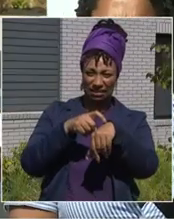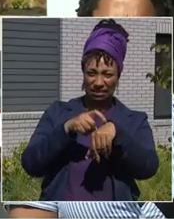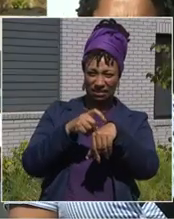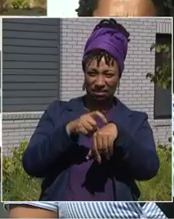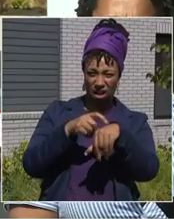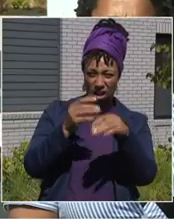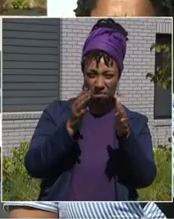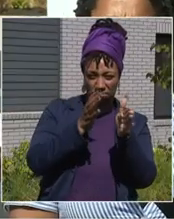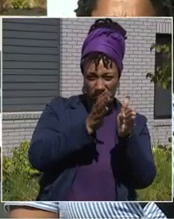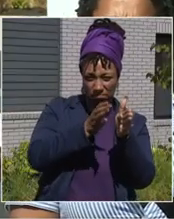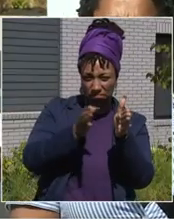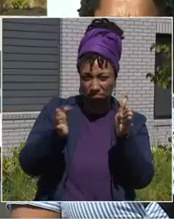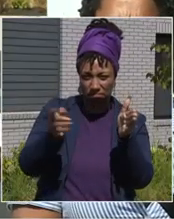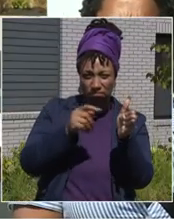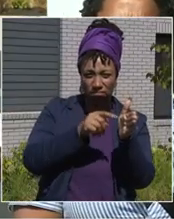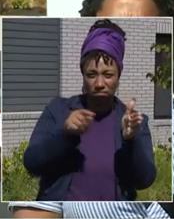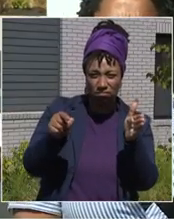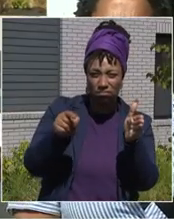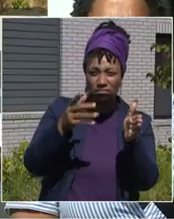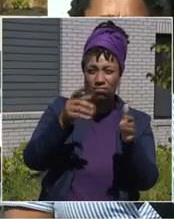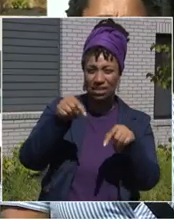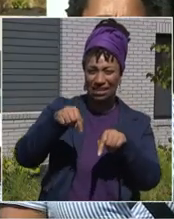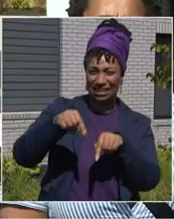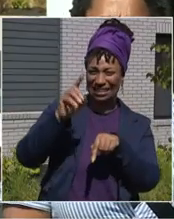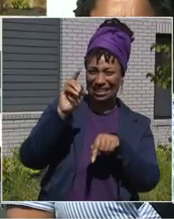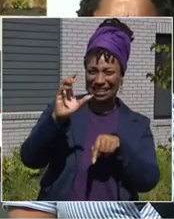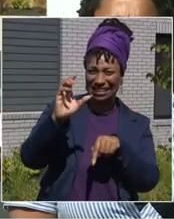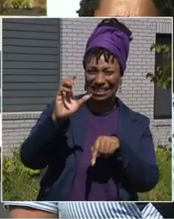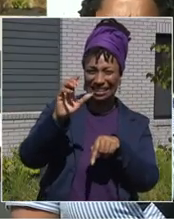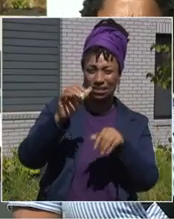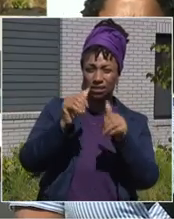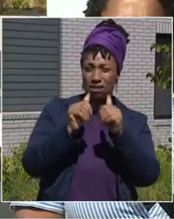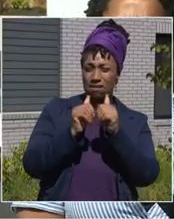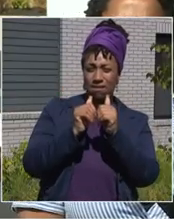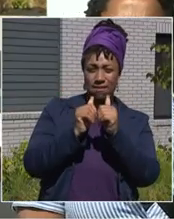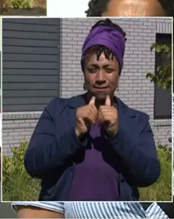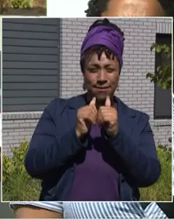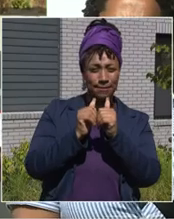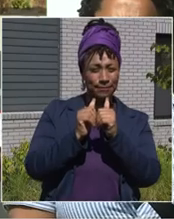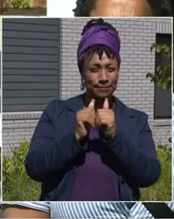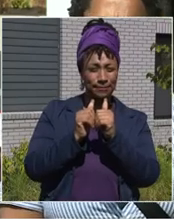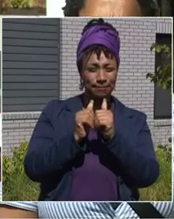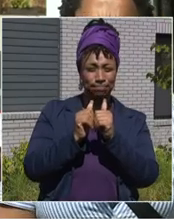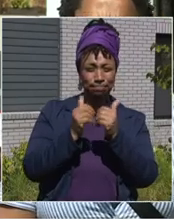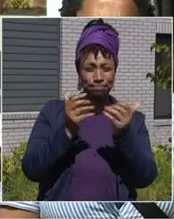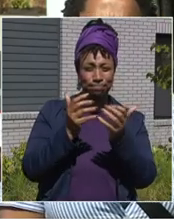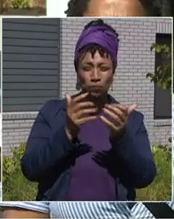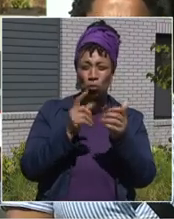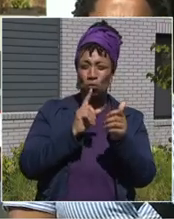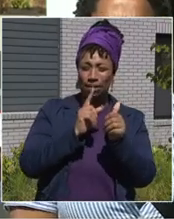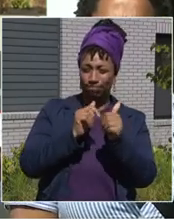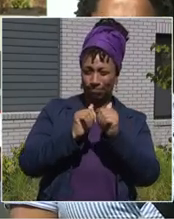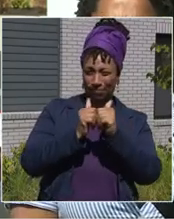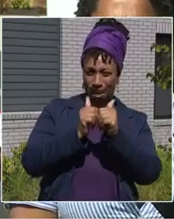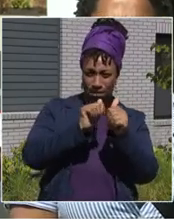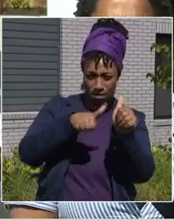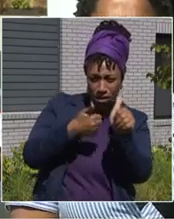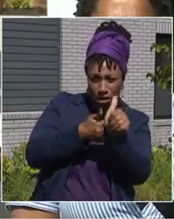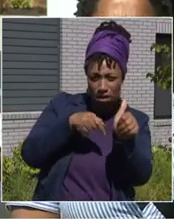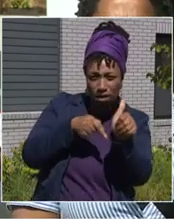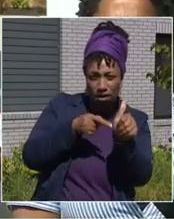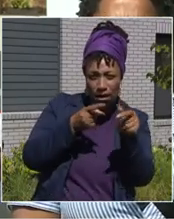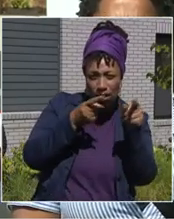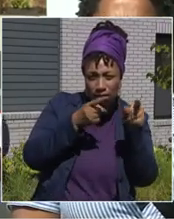What behind the scenes has changed that maybe regular folks on the street don't see? And do you have any concerns with your order not including